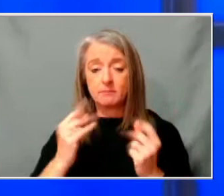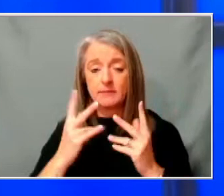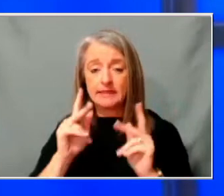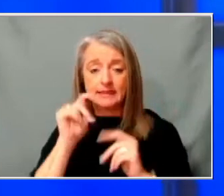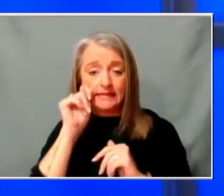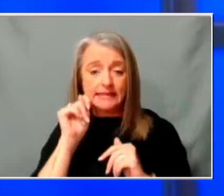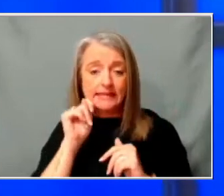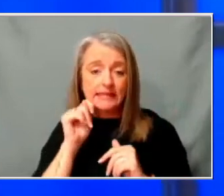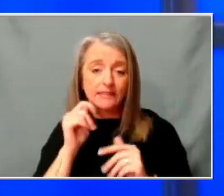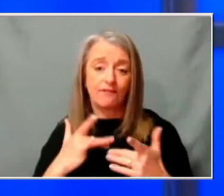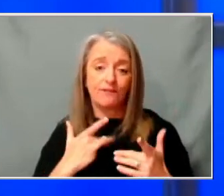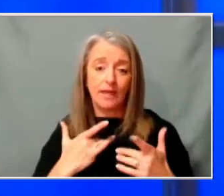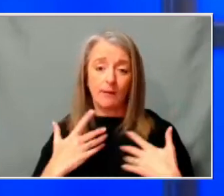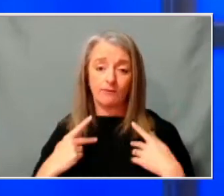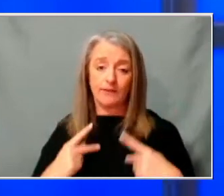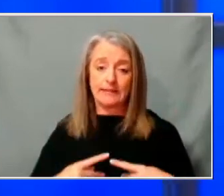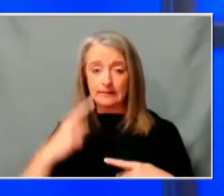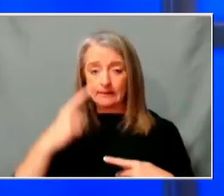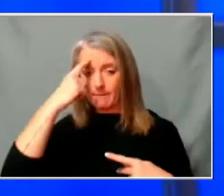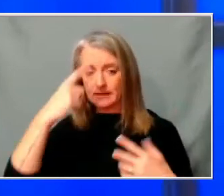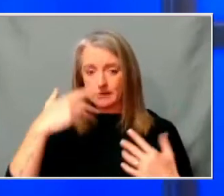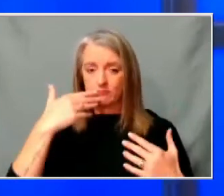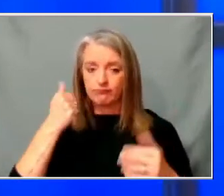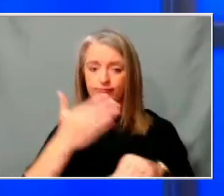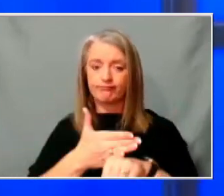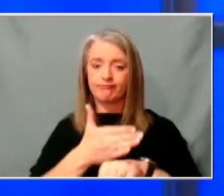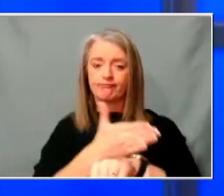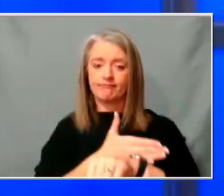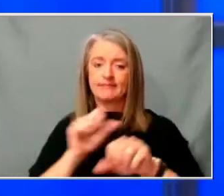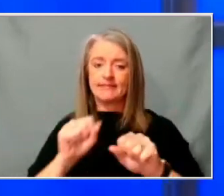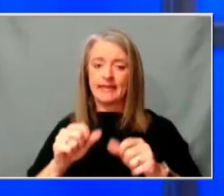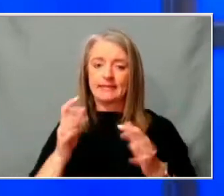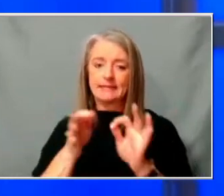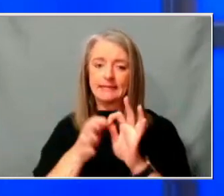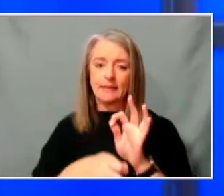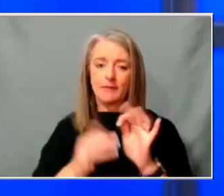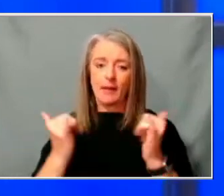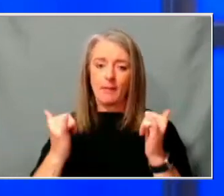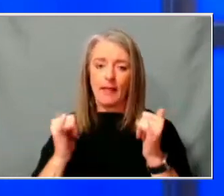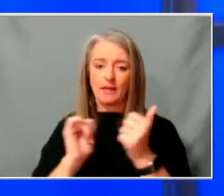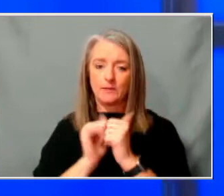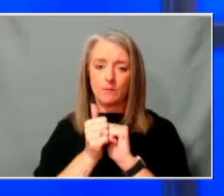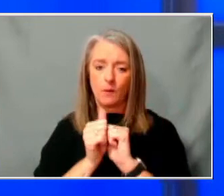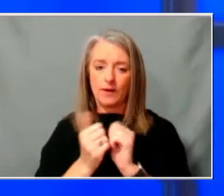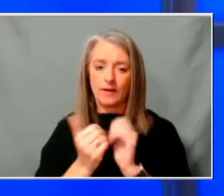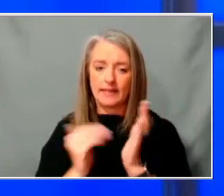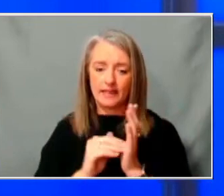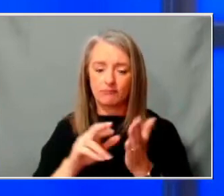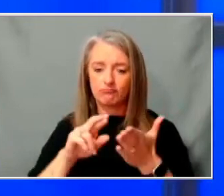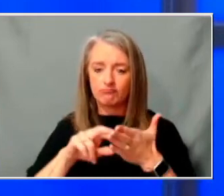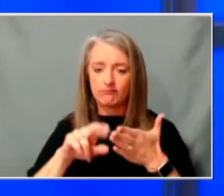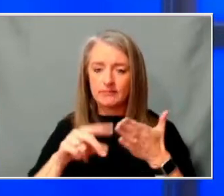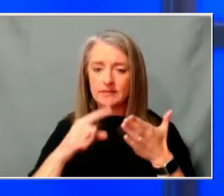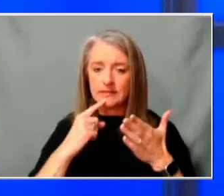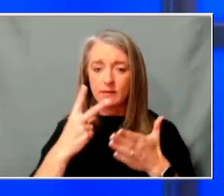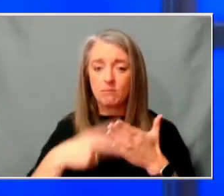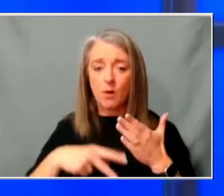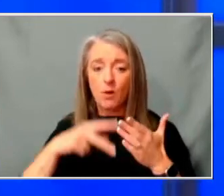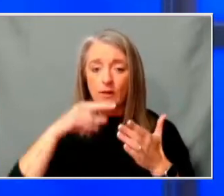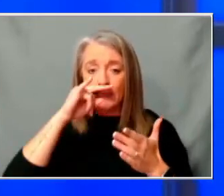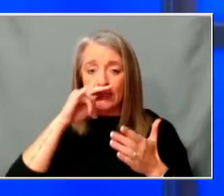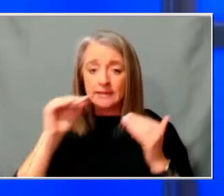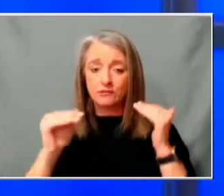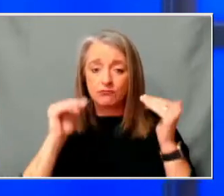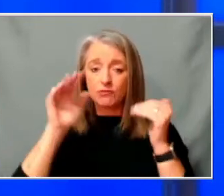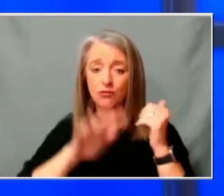feeling better physically and mentally now that they're able to simply play their sport again. Researchers say for both children and adults across